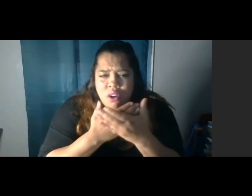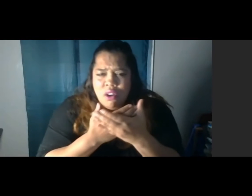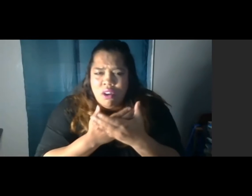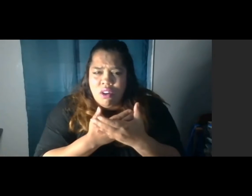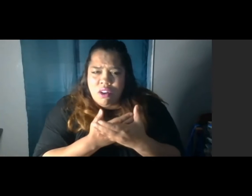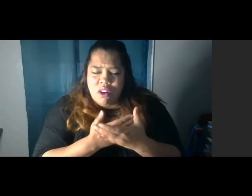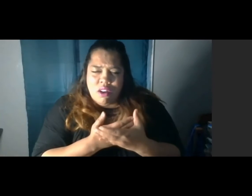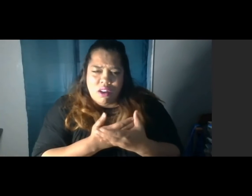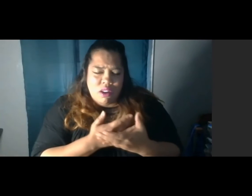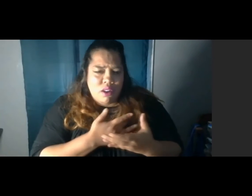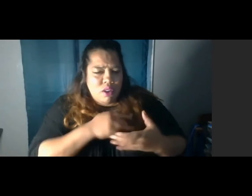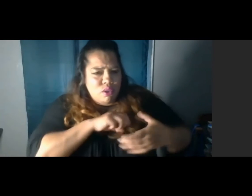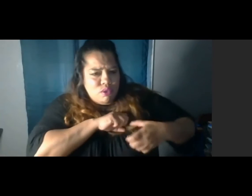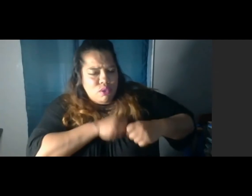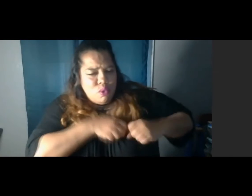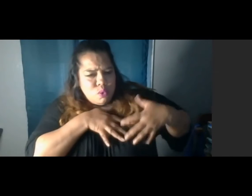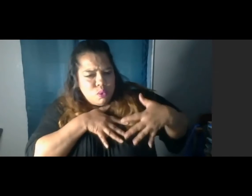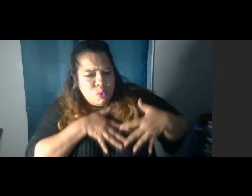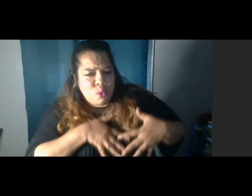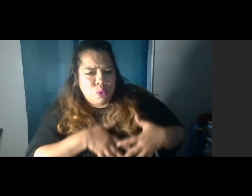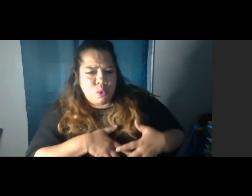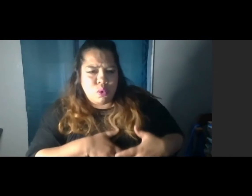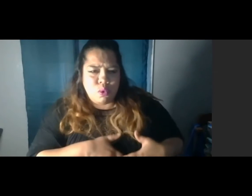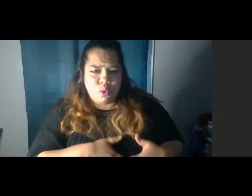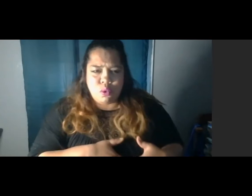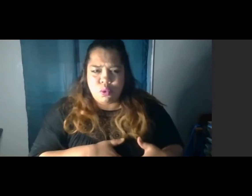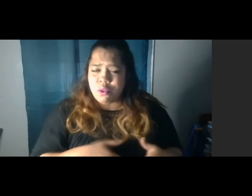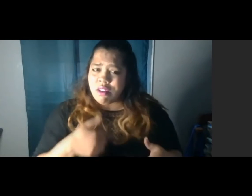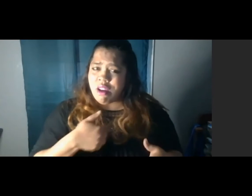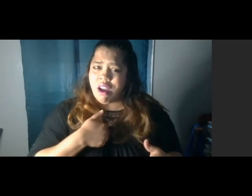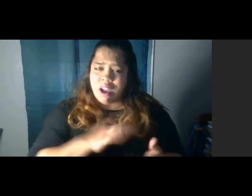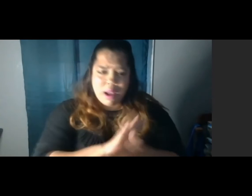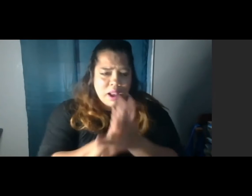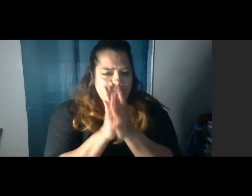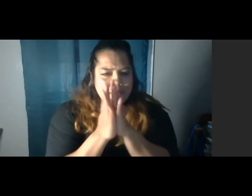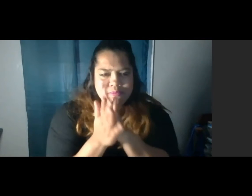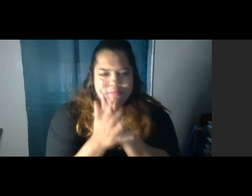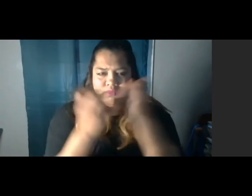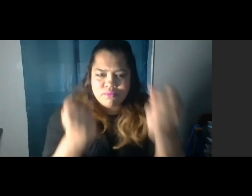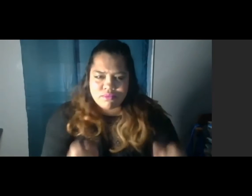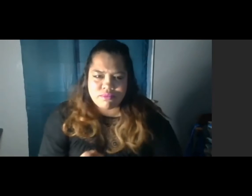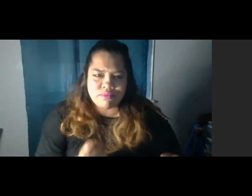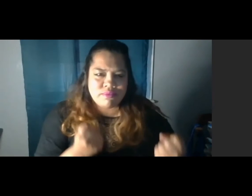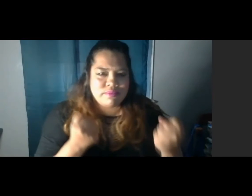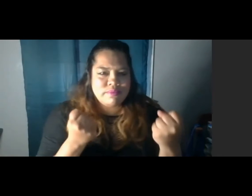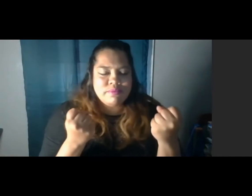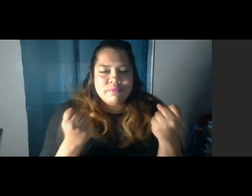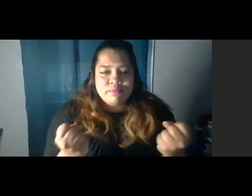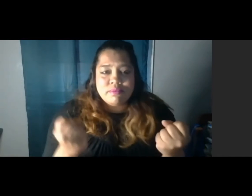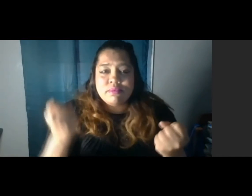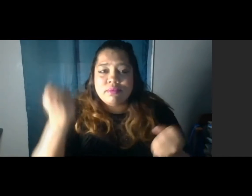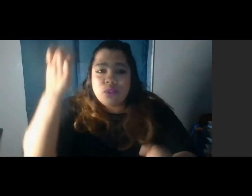from the bottomless pits, but my hands were